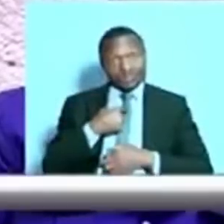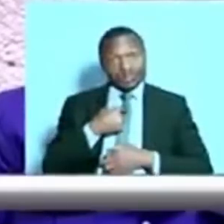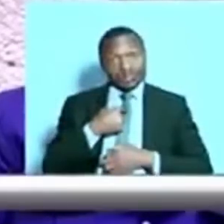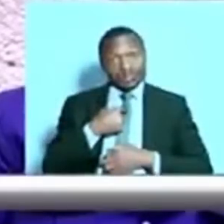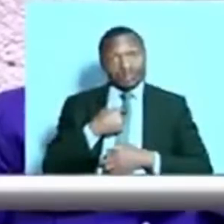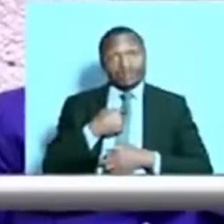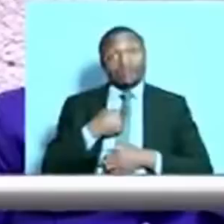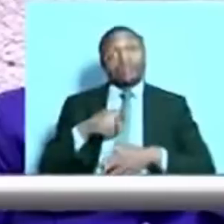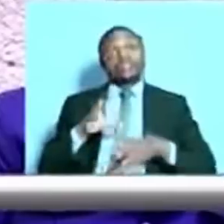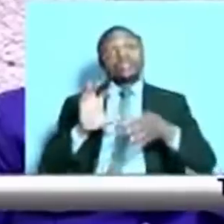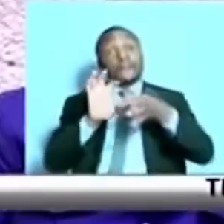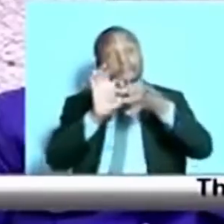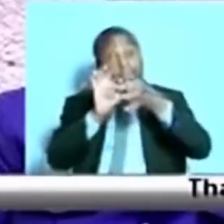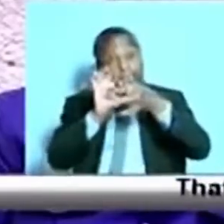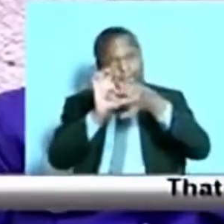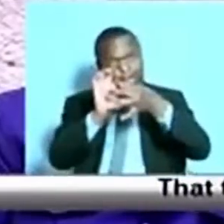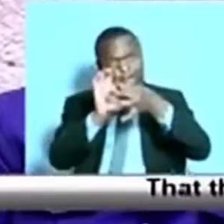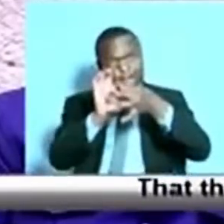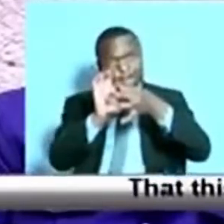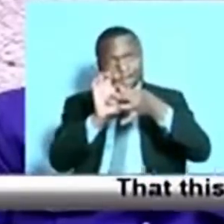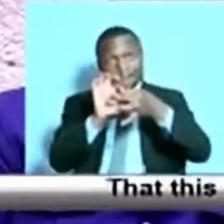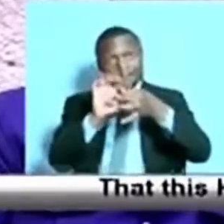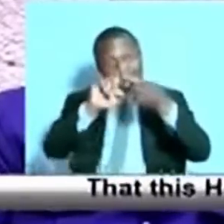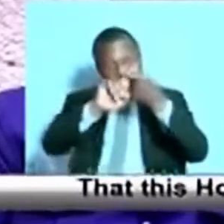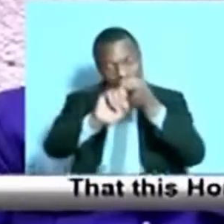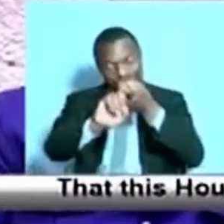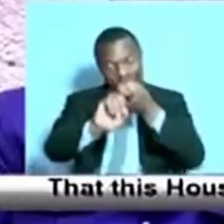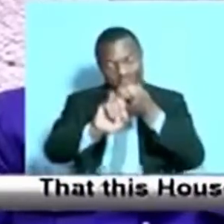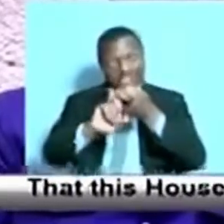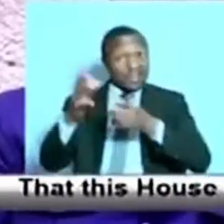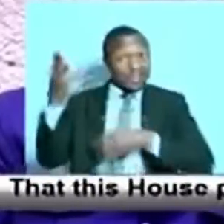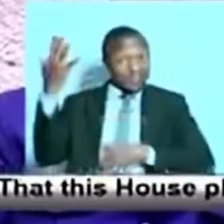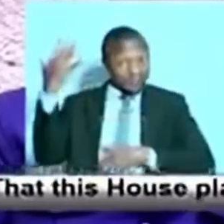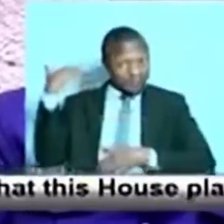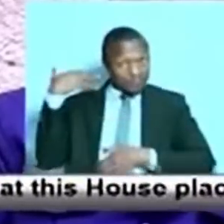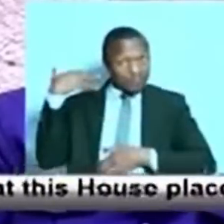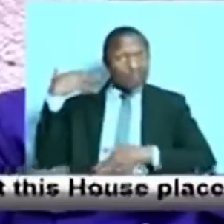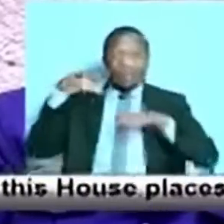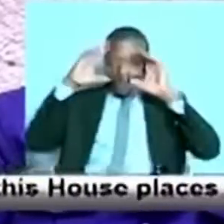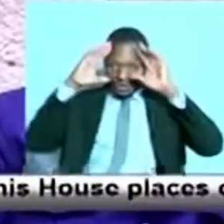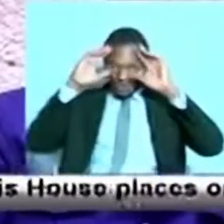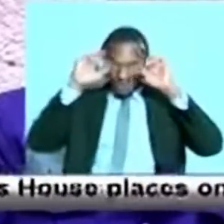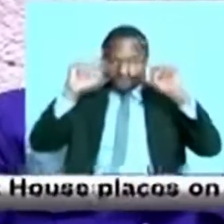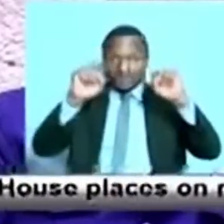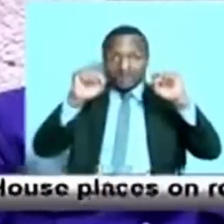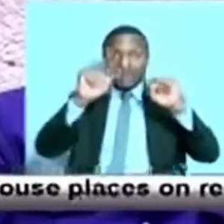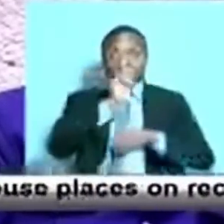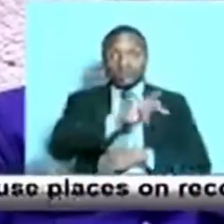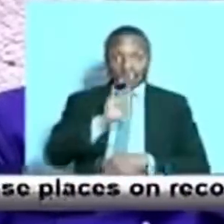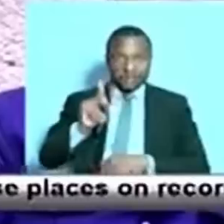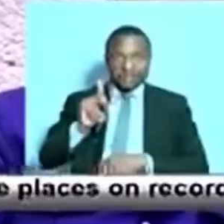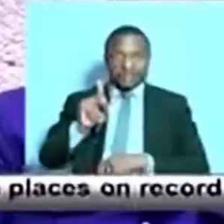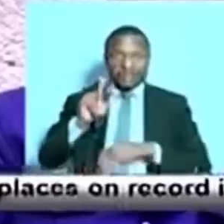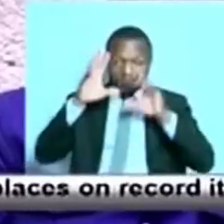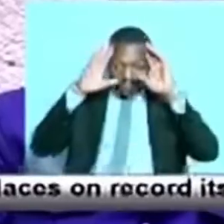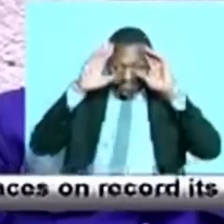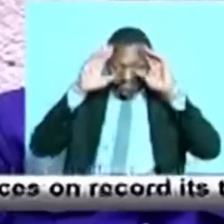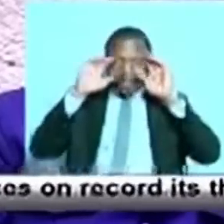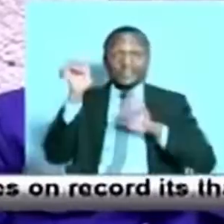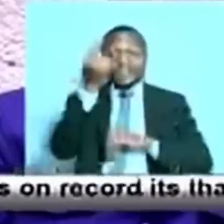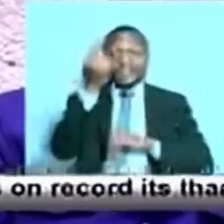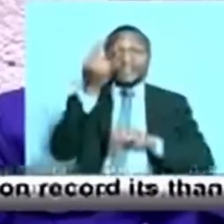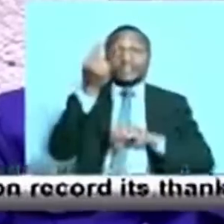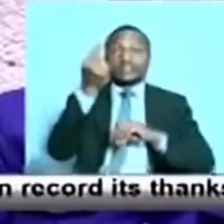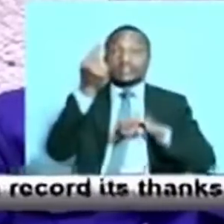late president, the founding father, Dr. Kenneth Kaunda, had with the presidents like Samola Machel. And